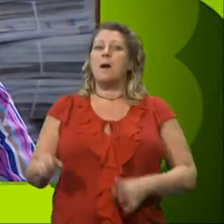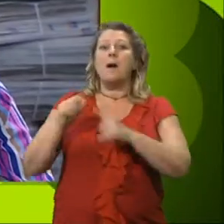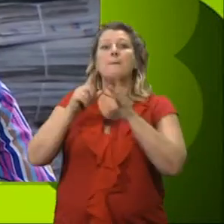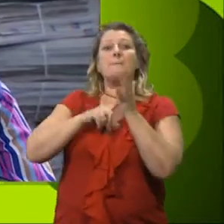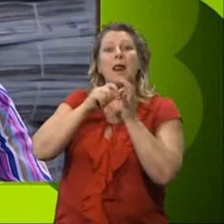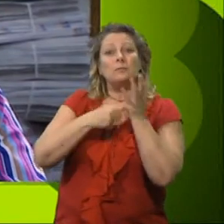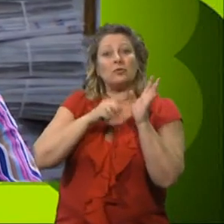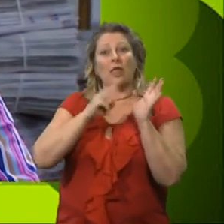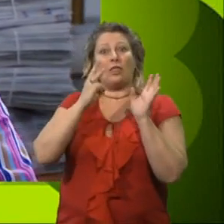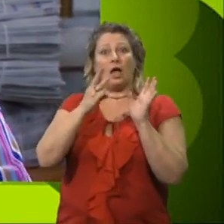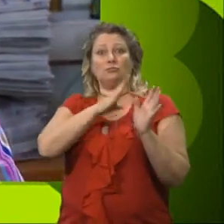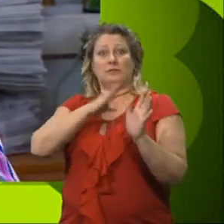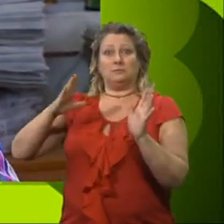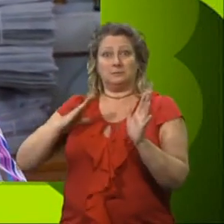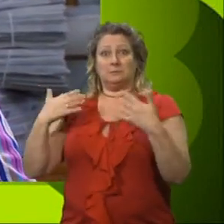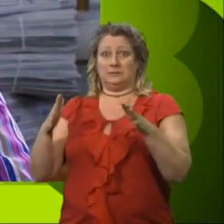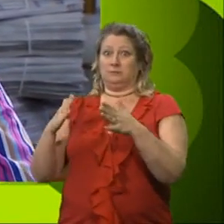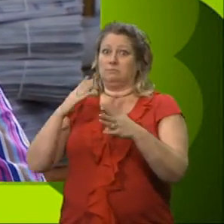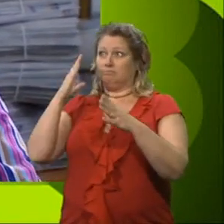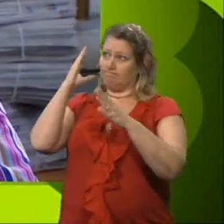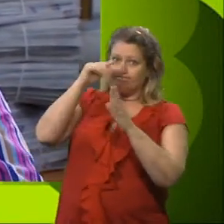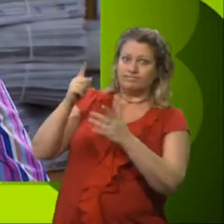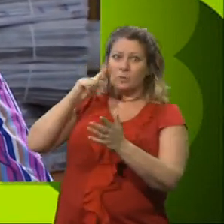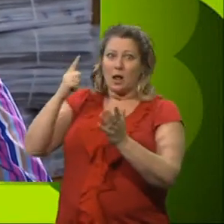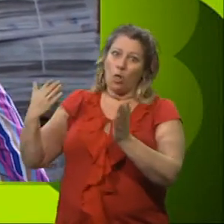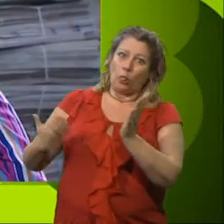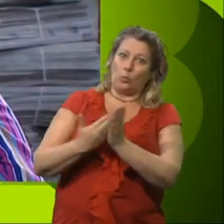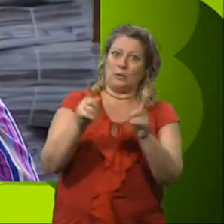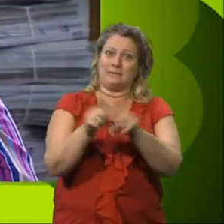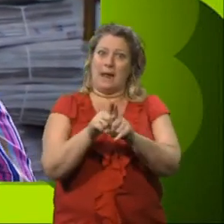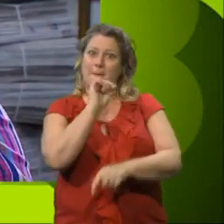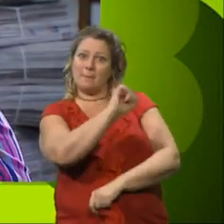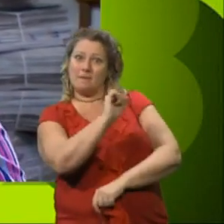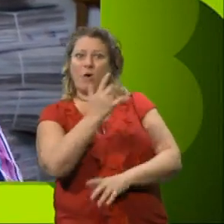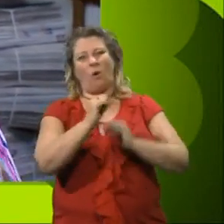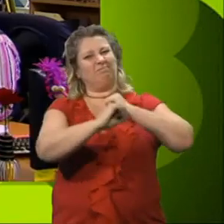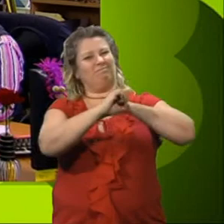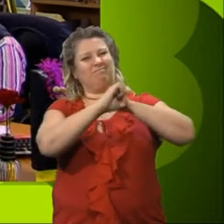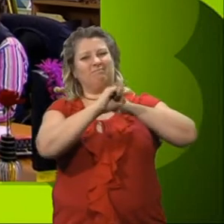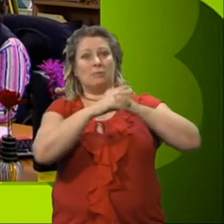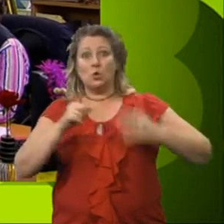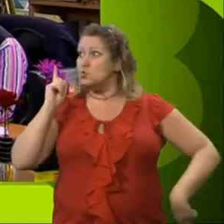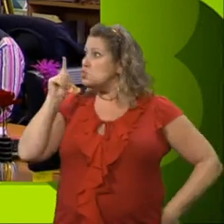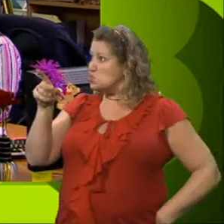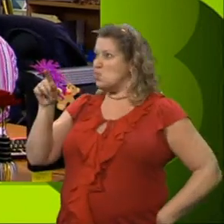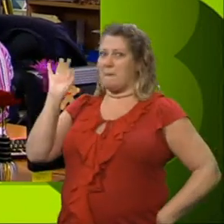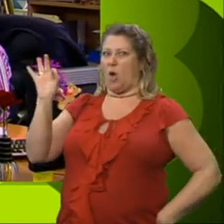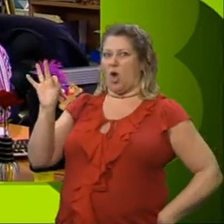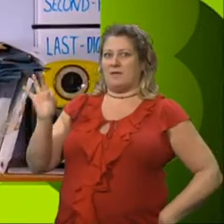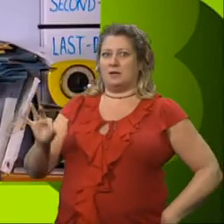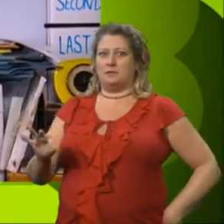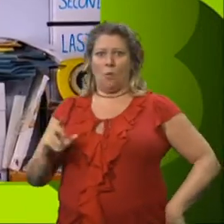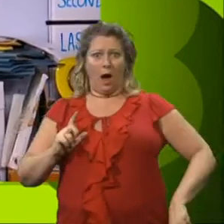3rd Regiment have offered to put one of our reporters through their paces for a spot of publicity. You are ideal.